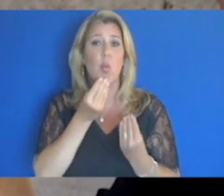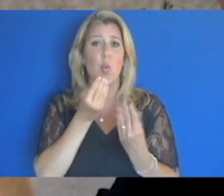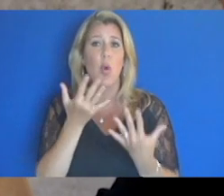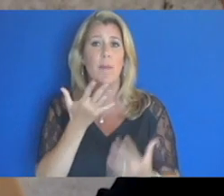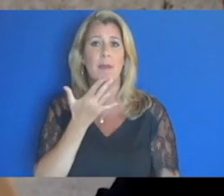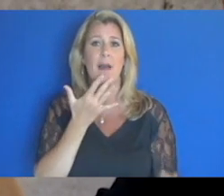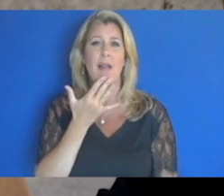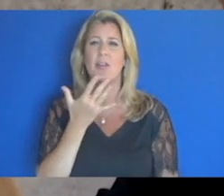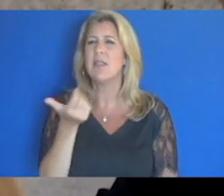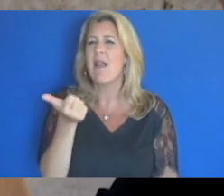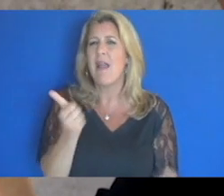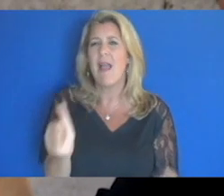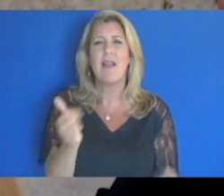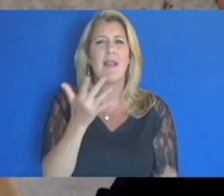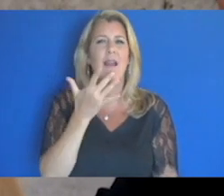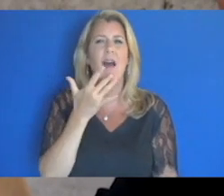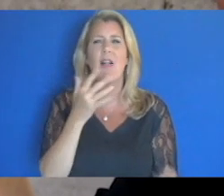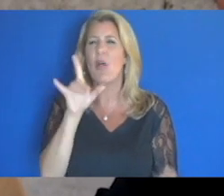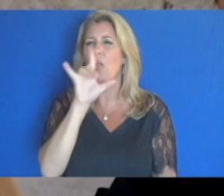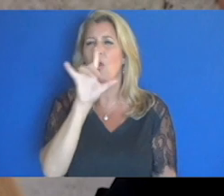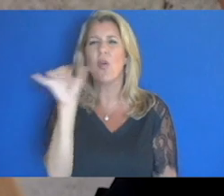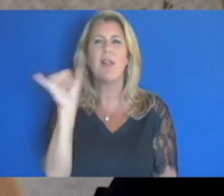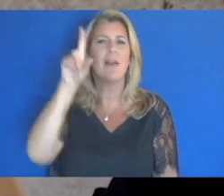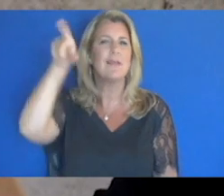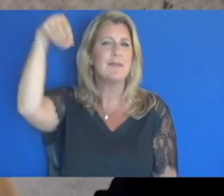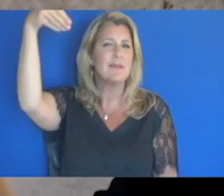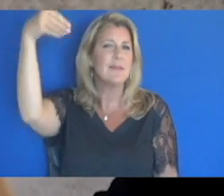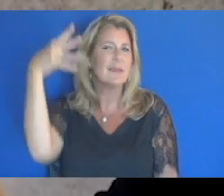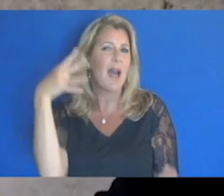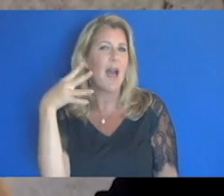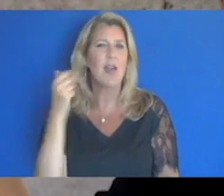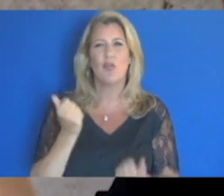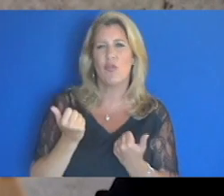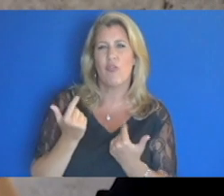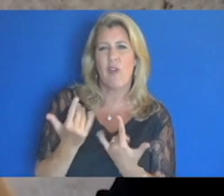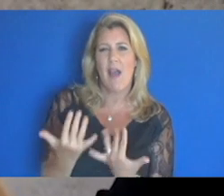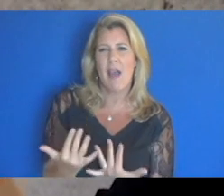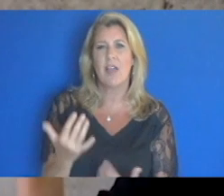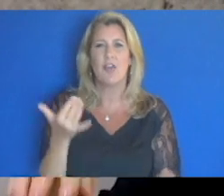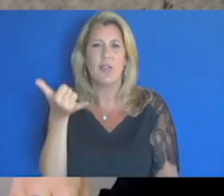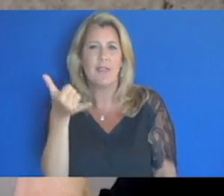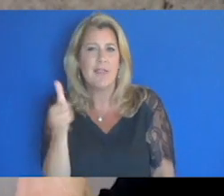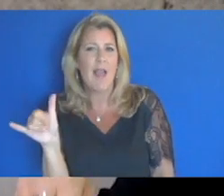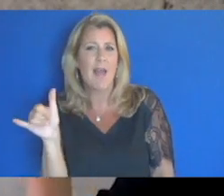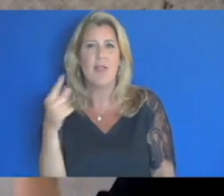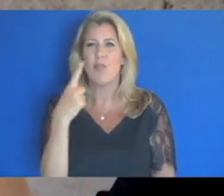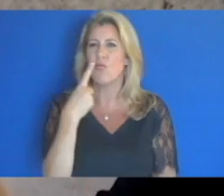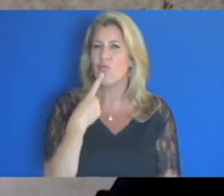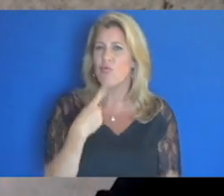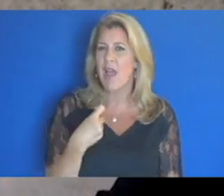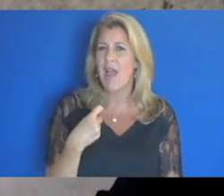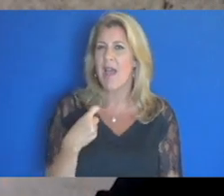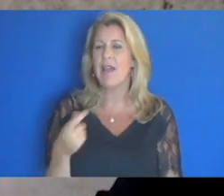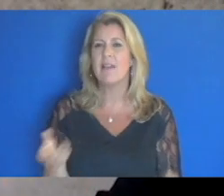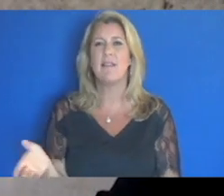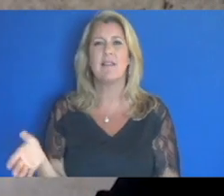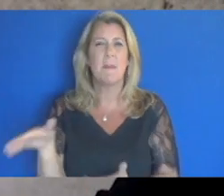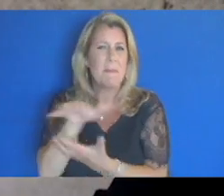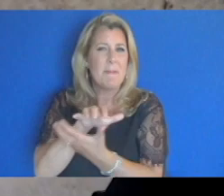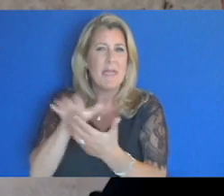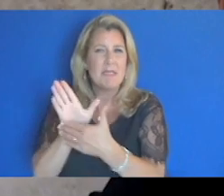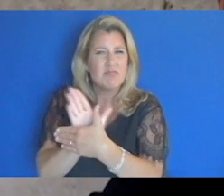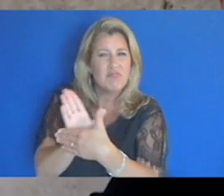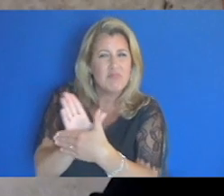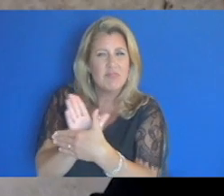colors are any colors that remind you of sun or fire. Yellow, red, and then we got some